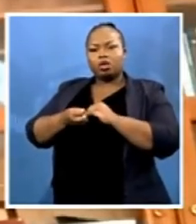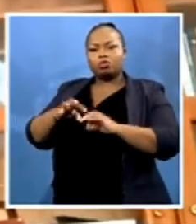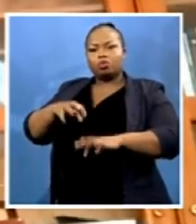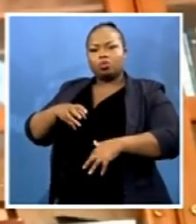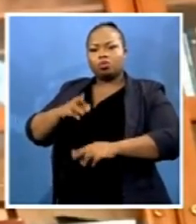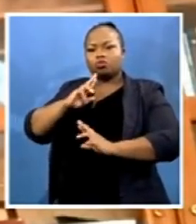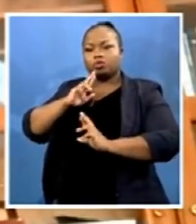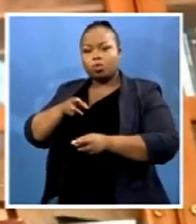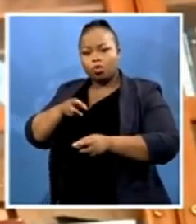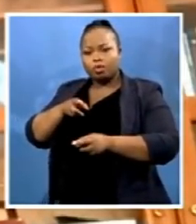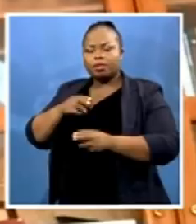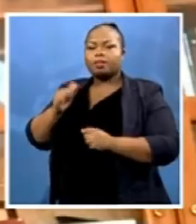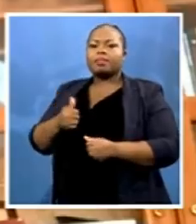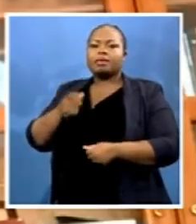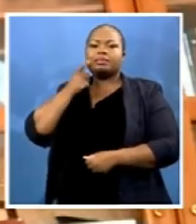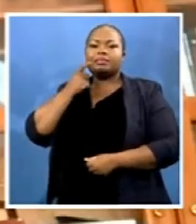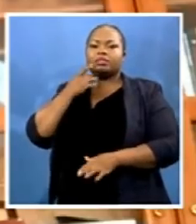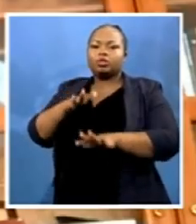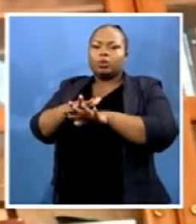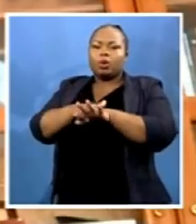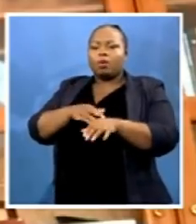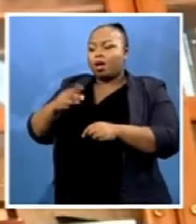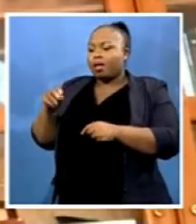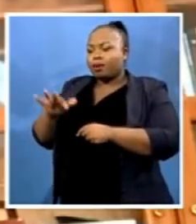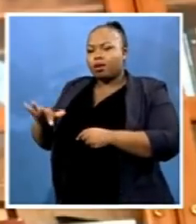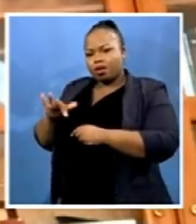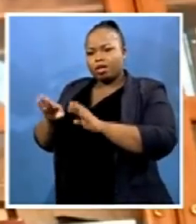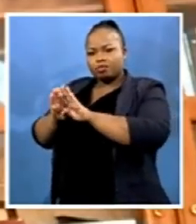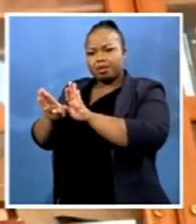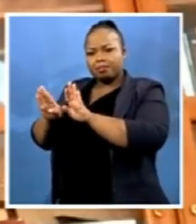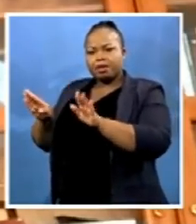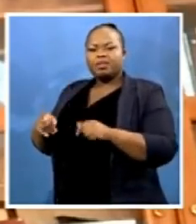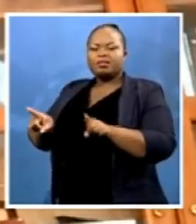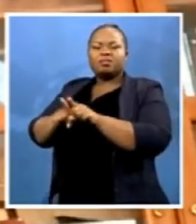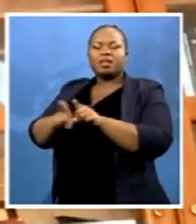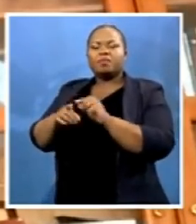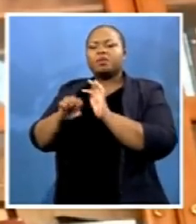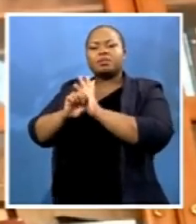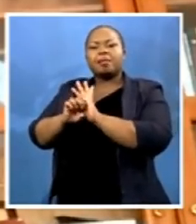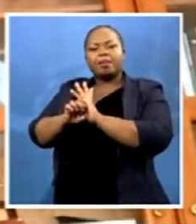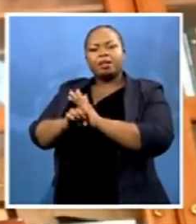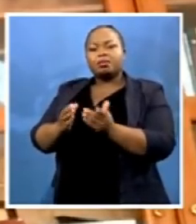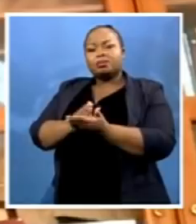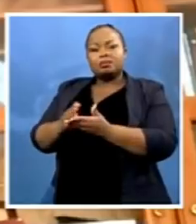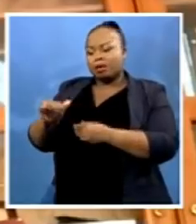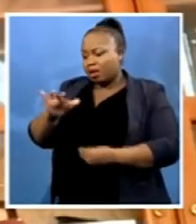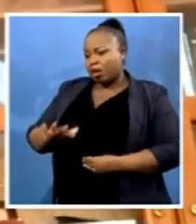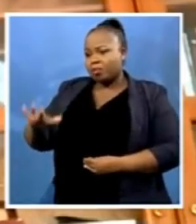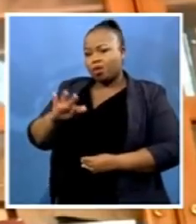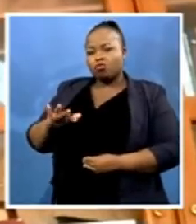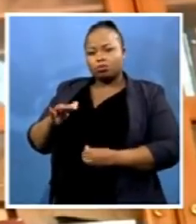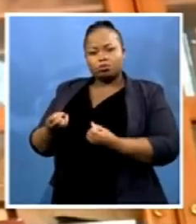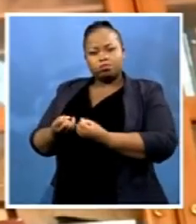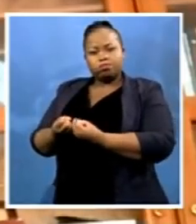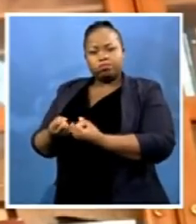various other areas. So, for example, some of the areas had a huge rise in the rate of the infection, such in the